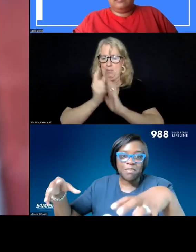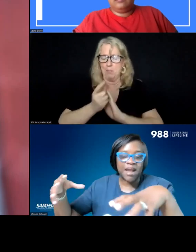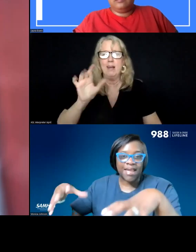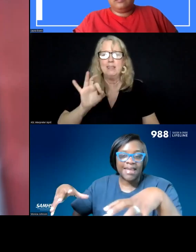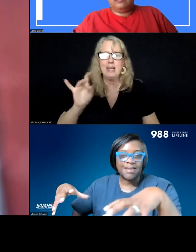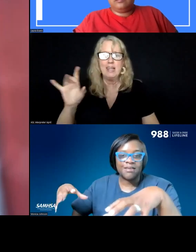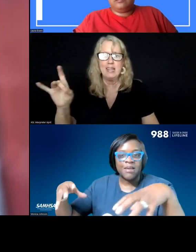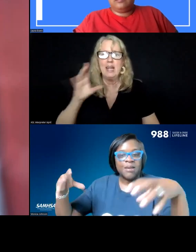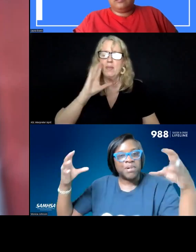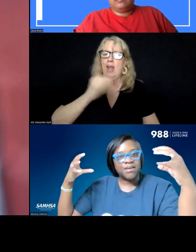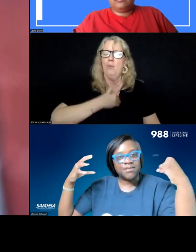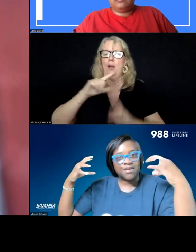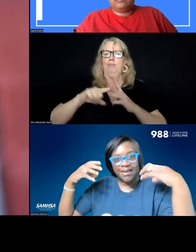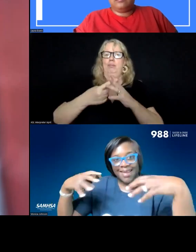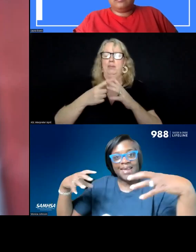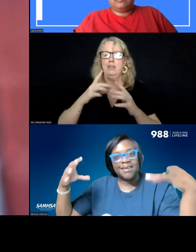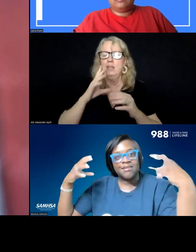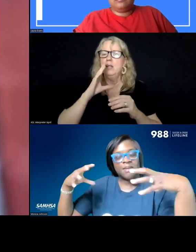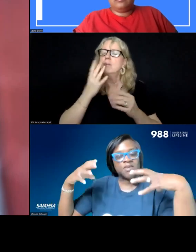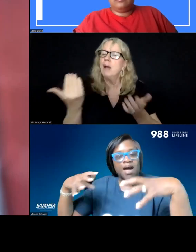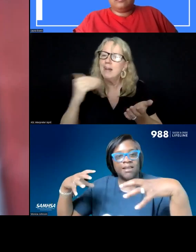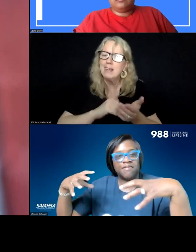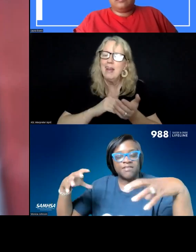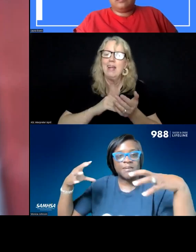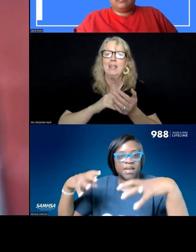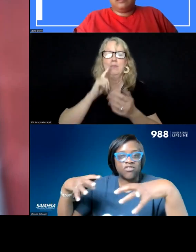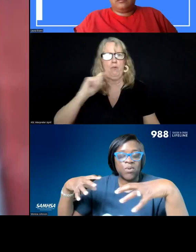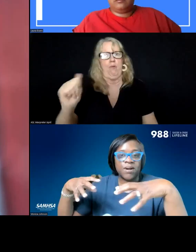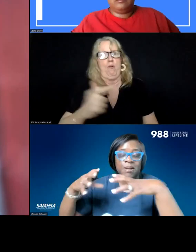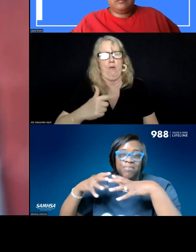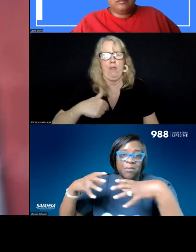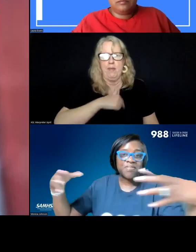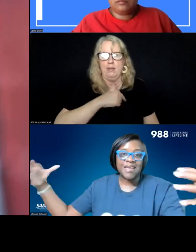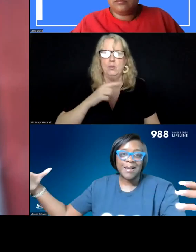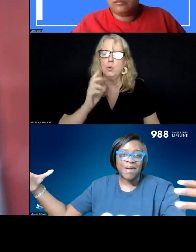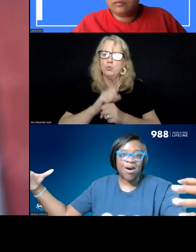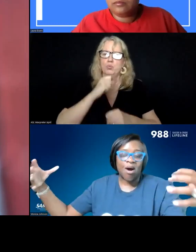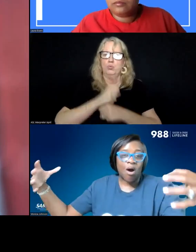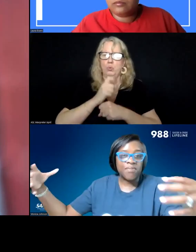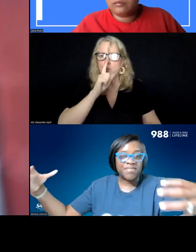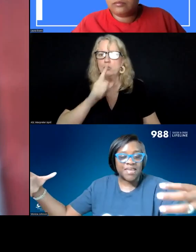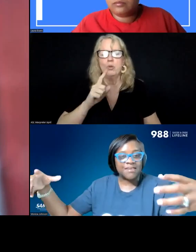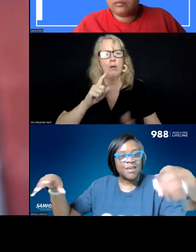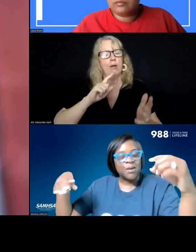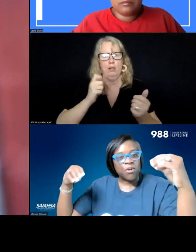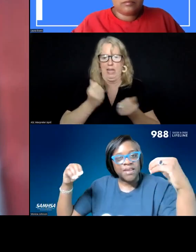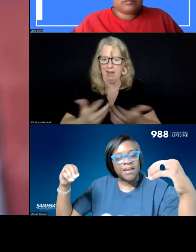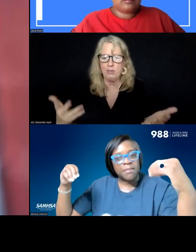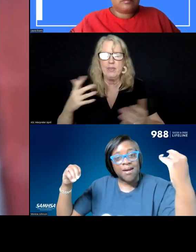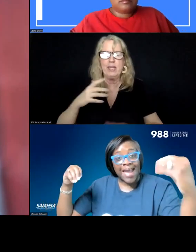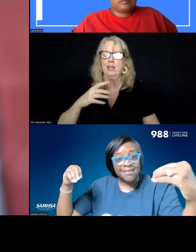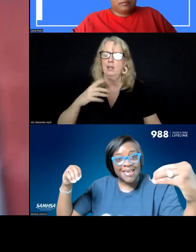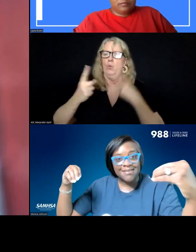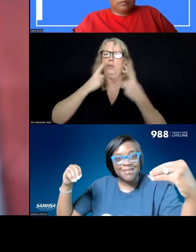continues to be our catalyst, but again, it is up to all of us to make sure that we're thinking about all the things. We're